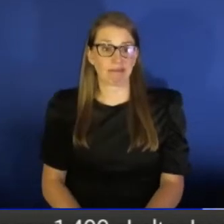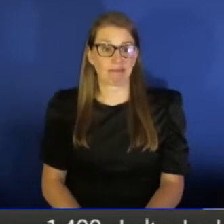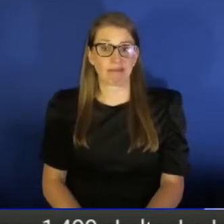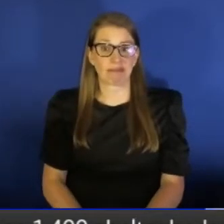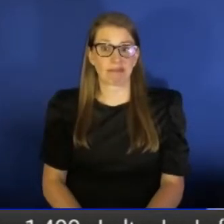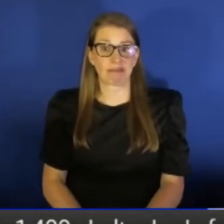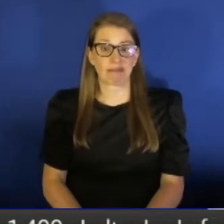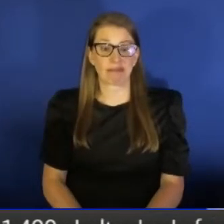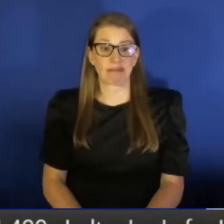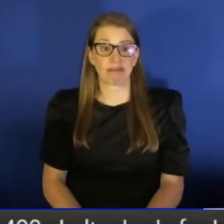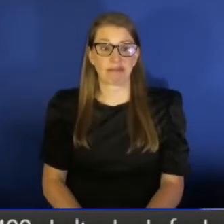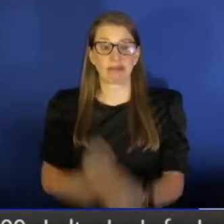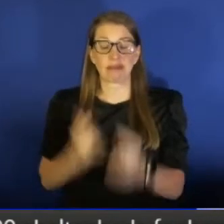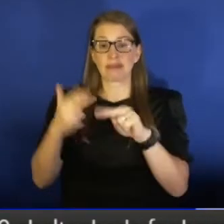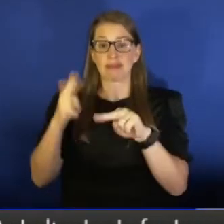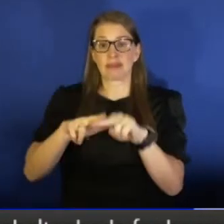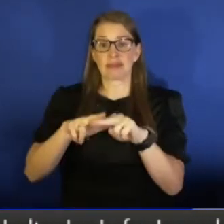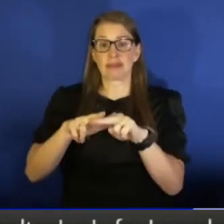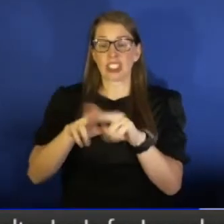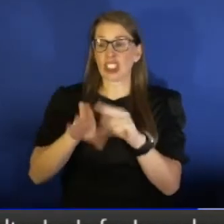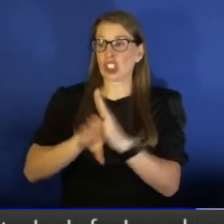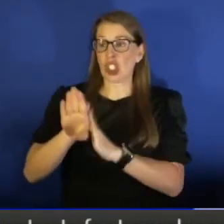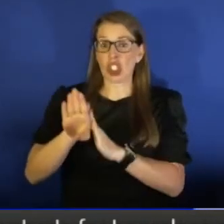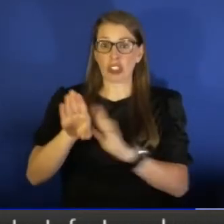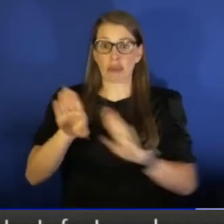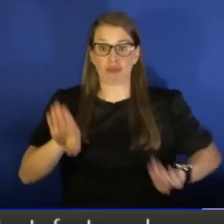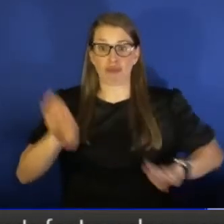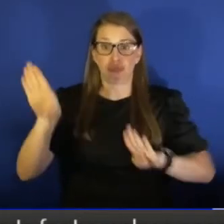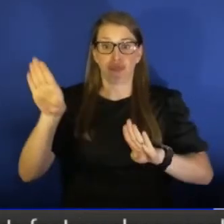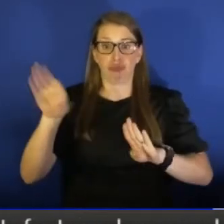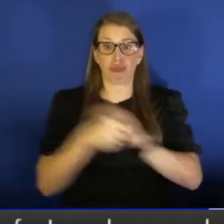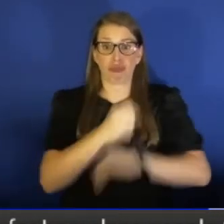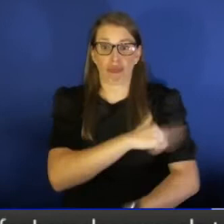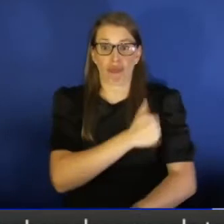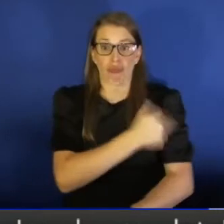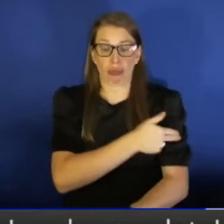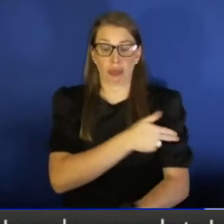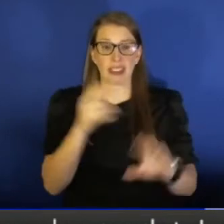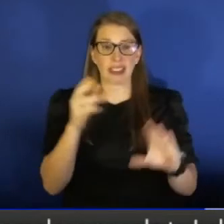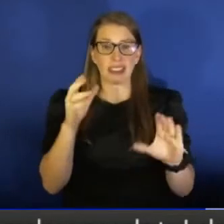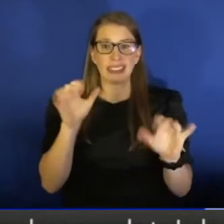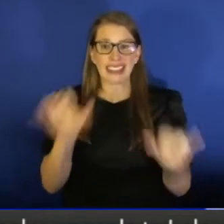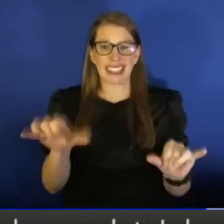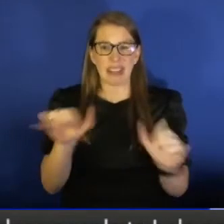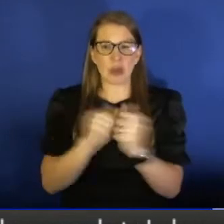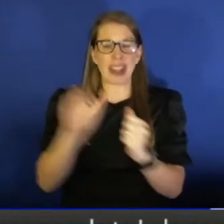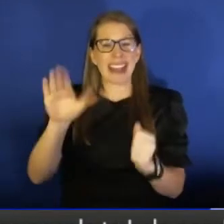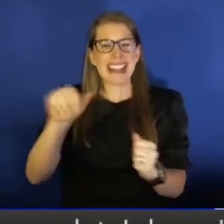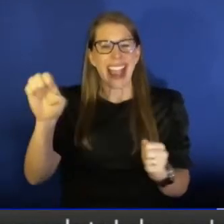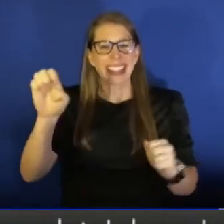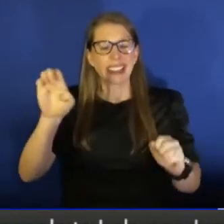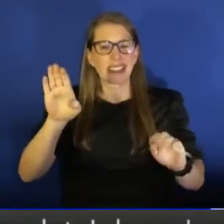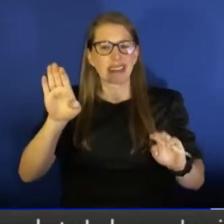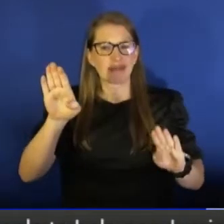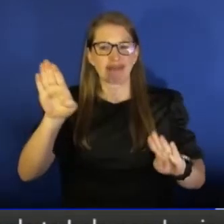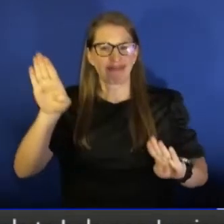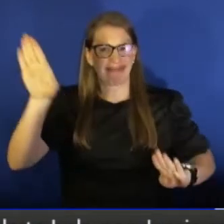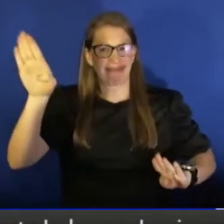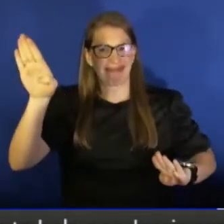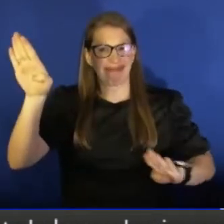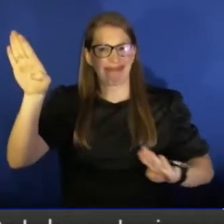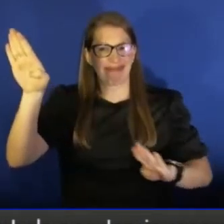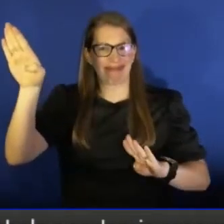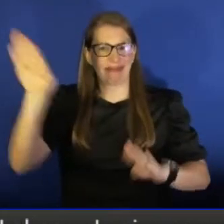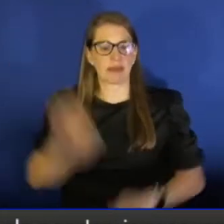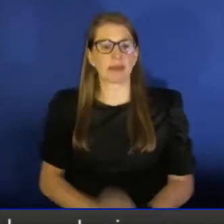increase in their surge in hospitalizations that was consistent with what they had in cases this time. So hopefully